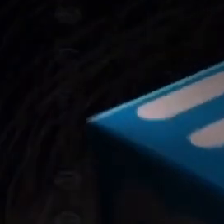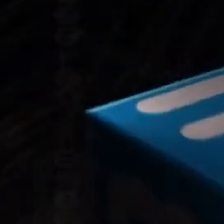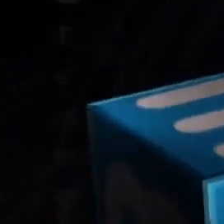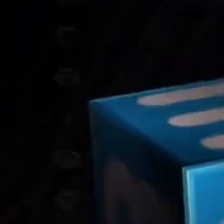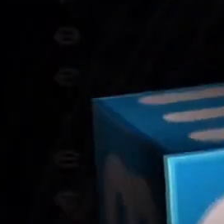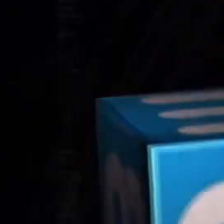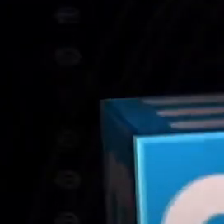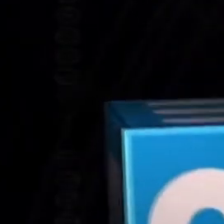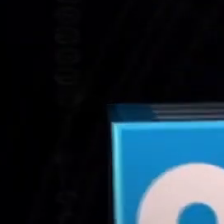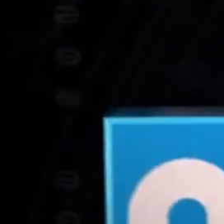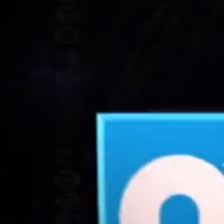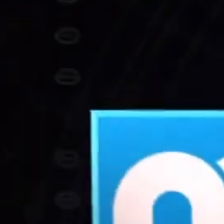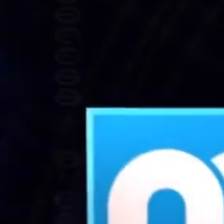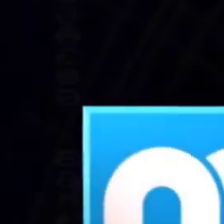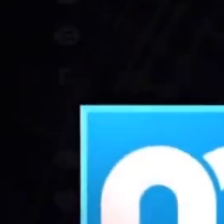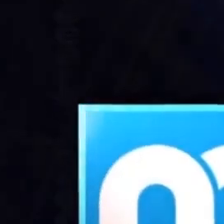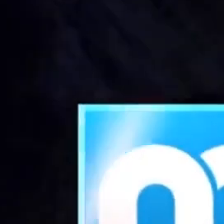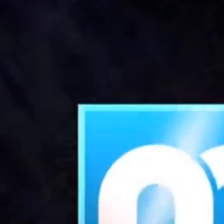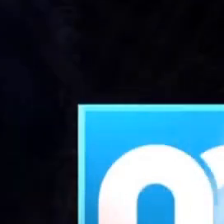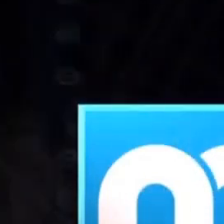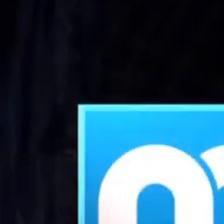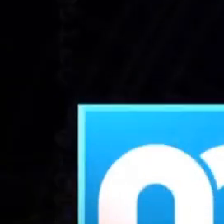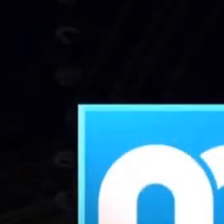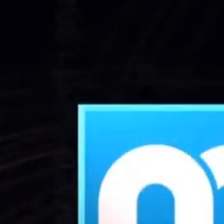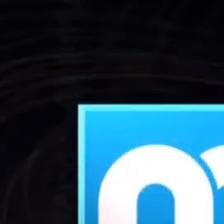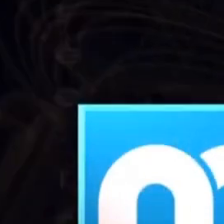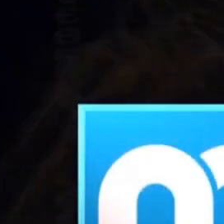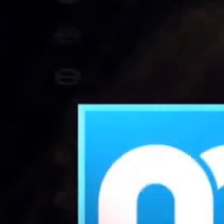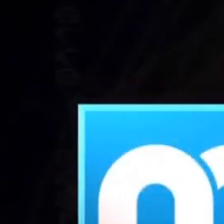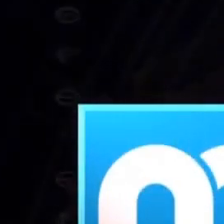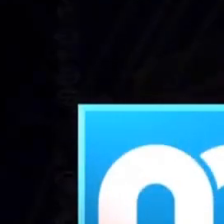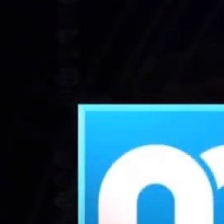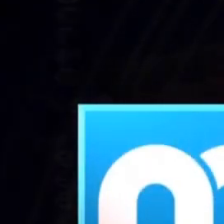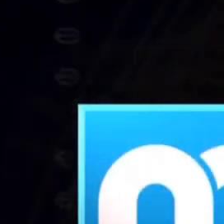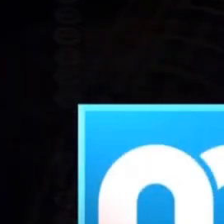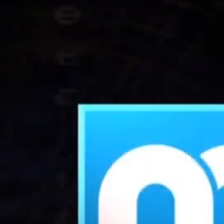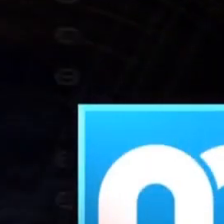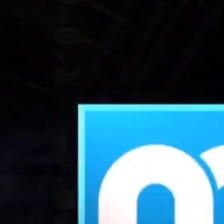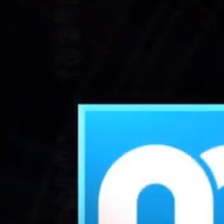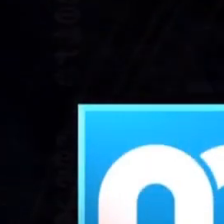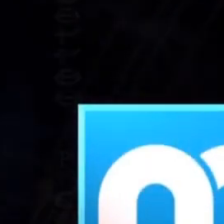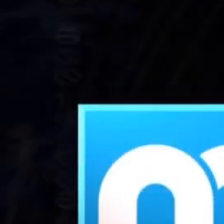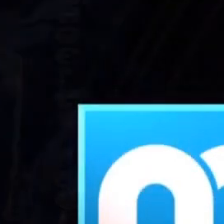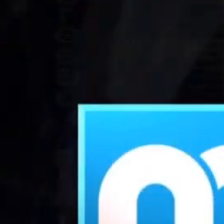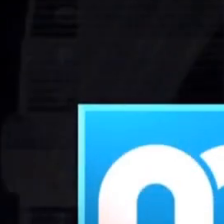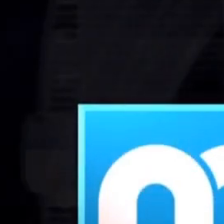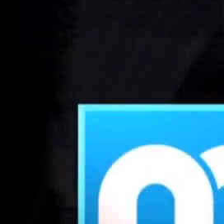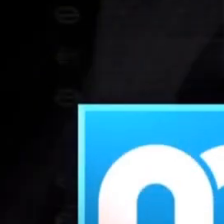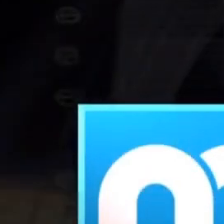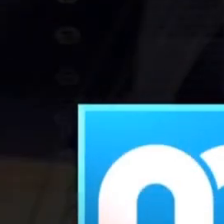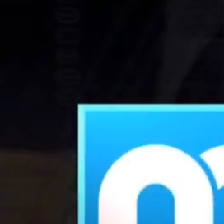This has been a service of the Metro Nashville Network. If you would like to see this presentation again,